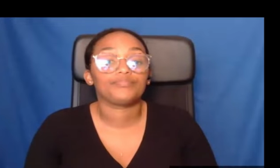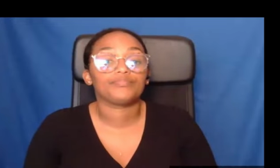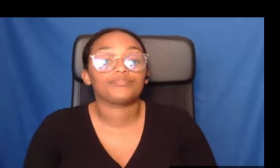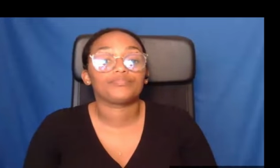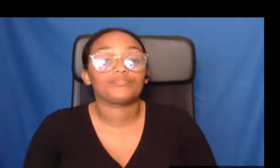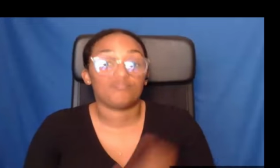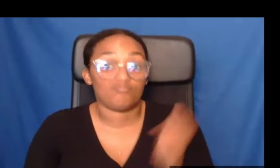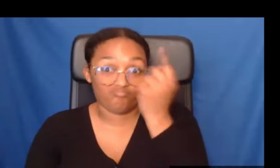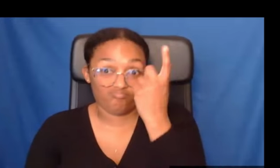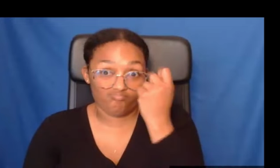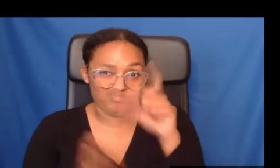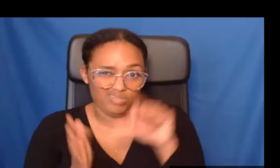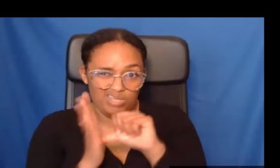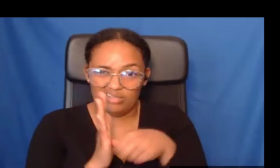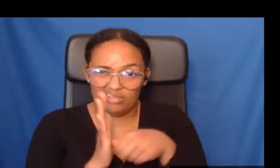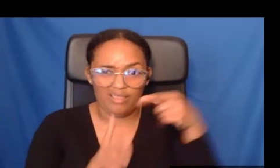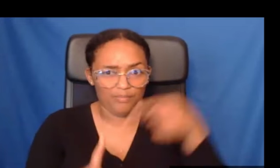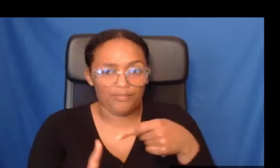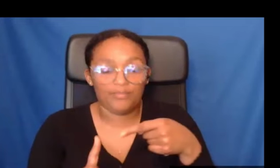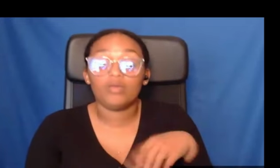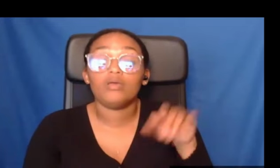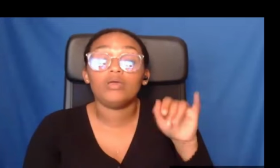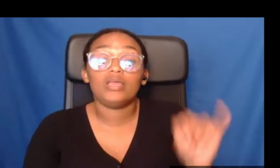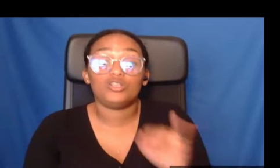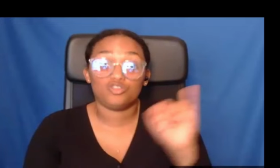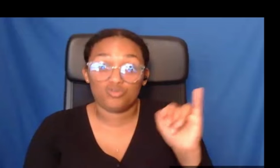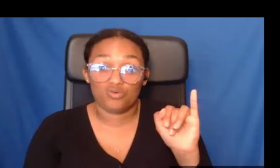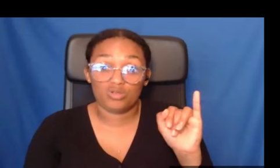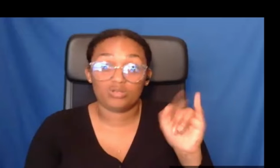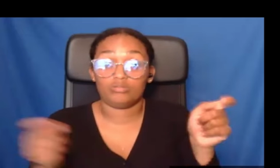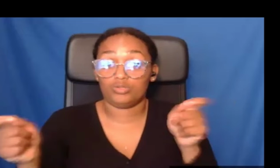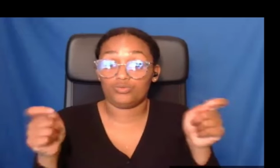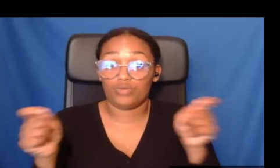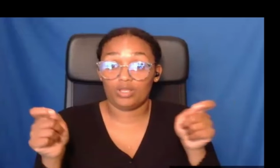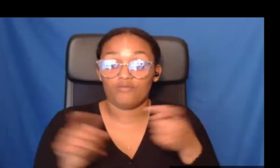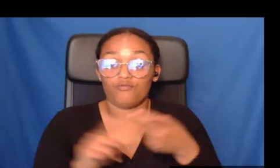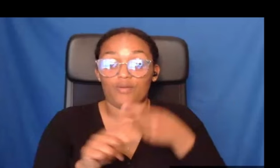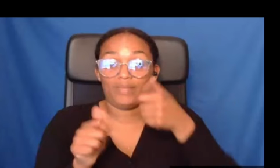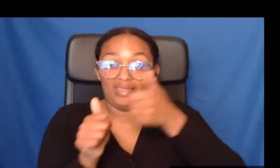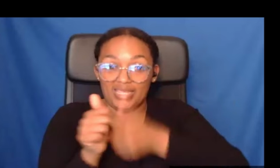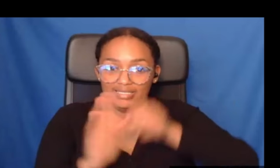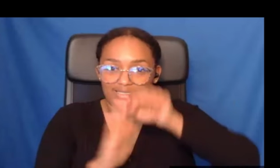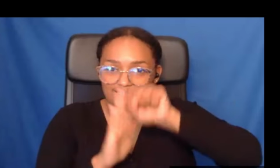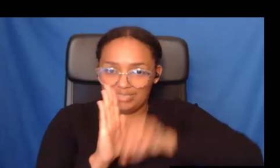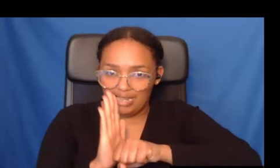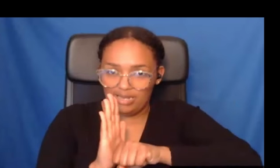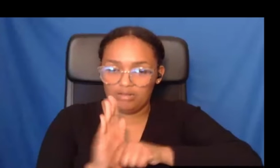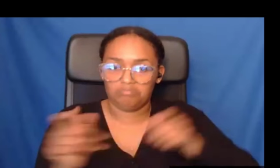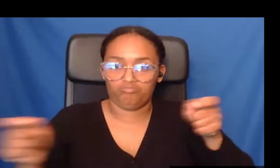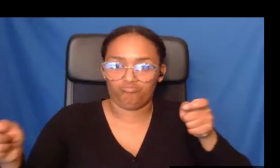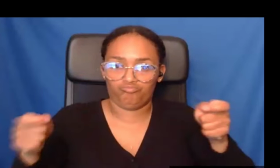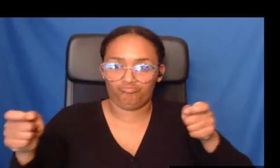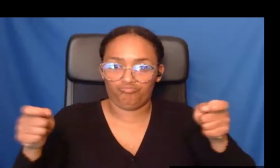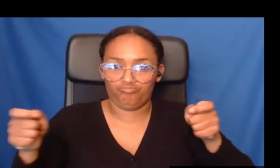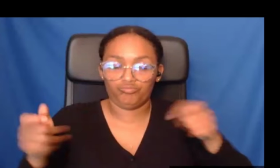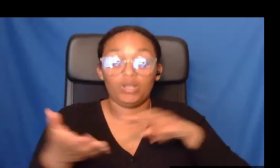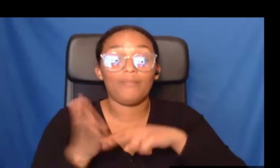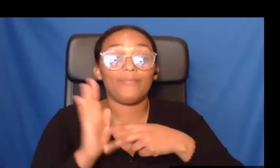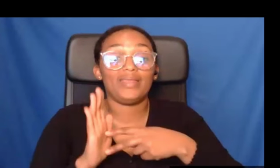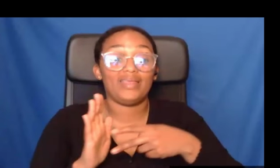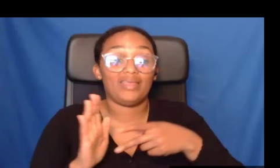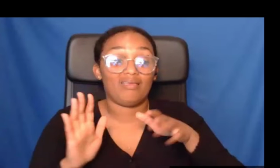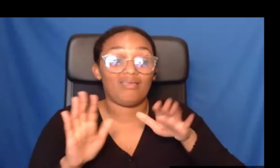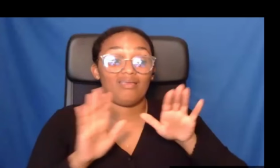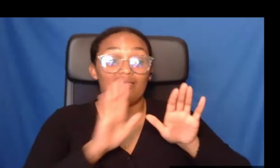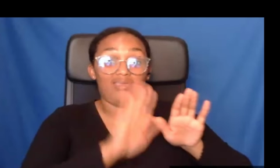insurance is regulated by the states. And that means that every state has